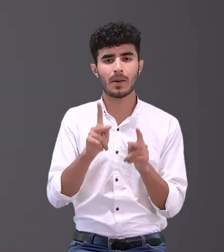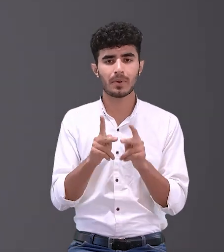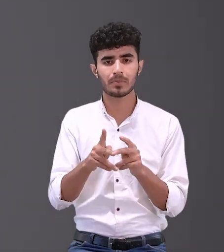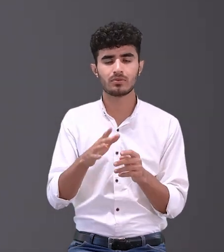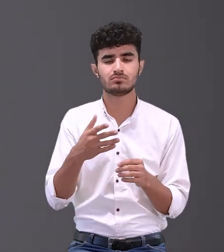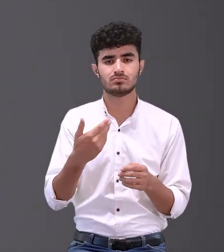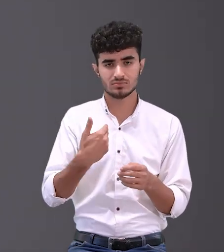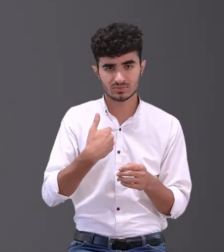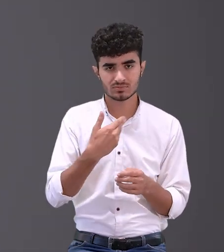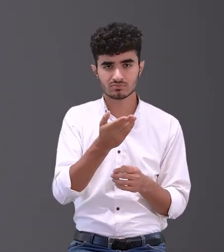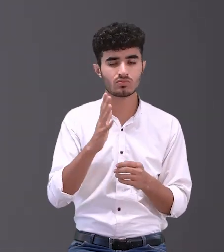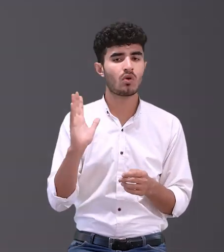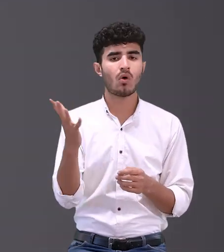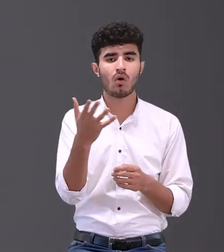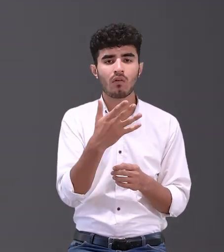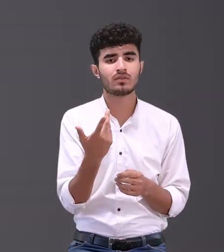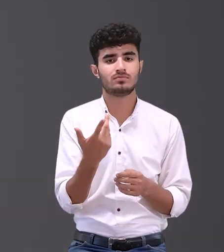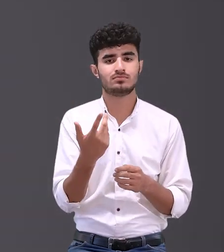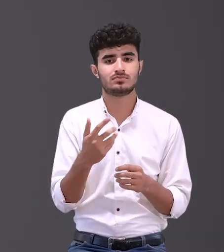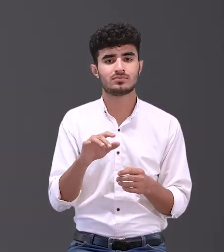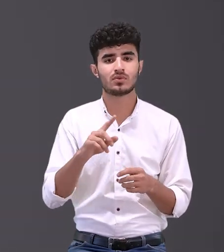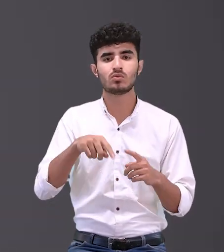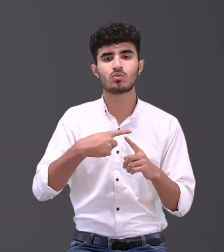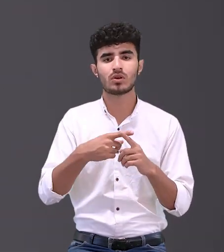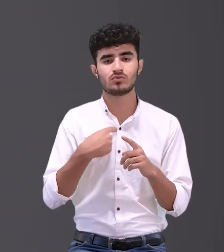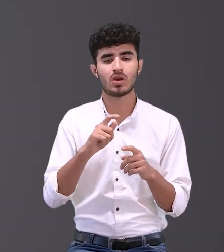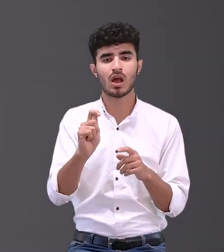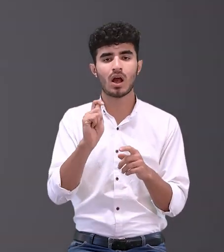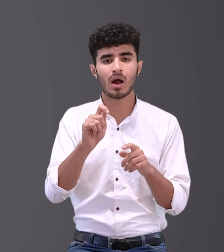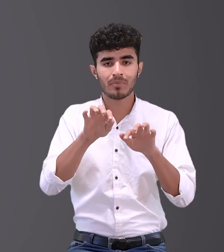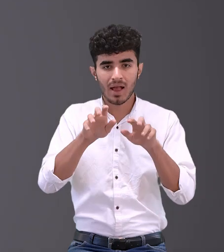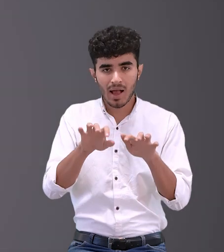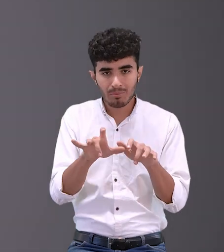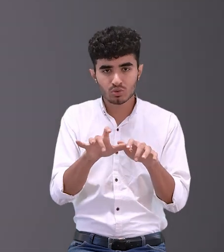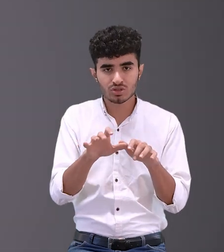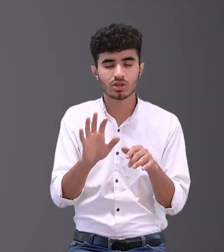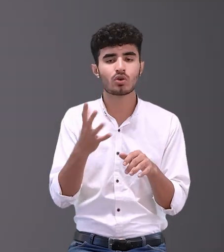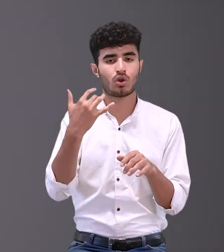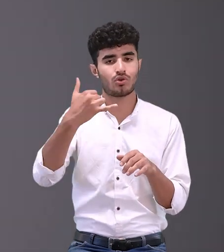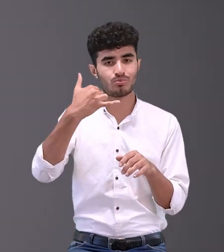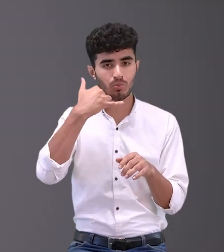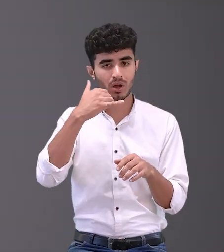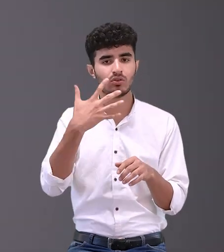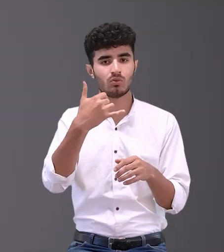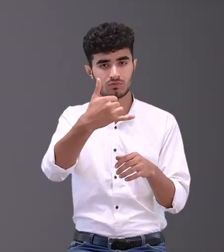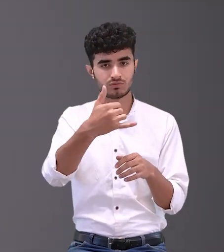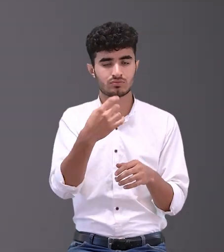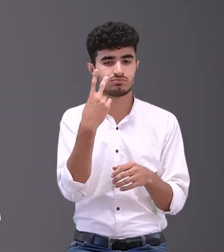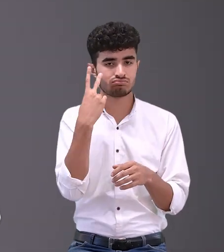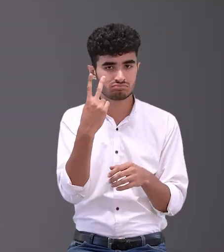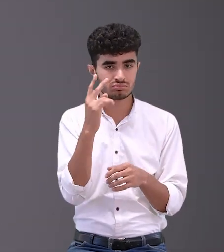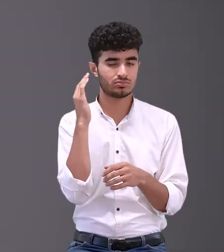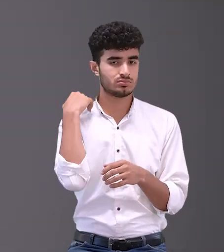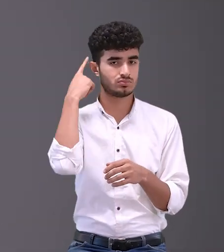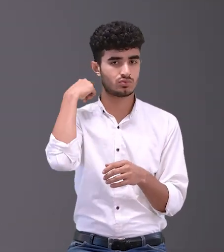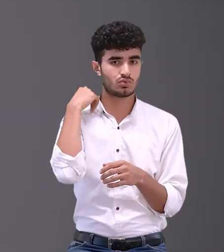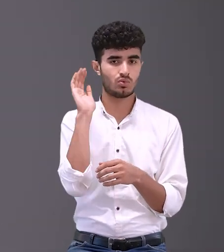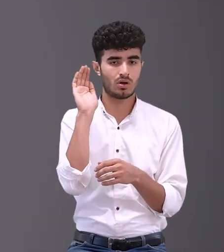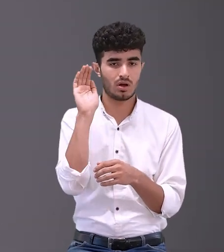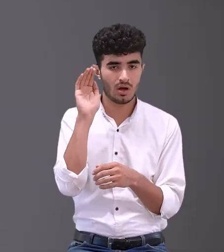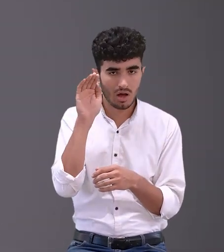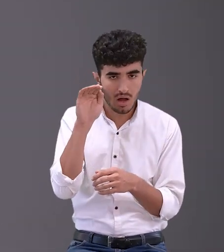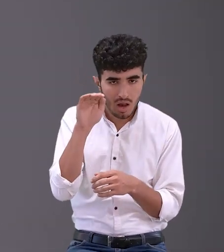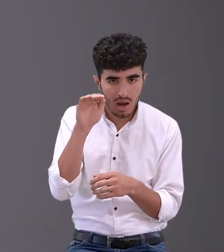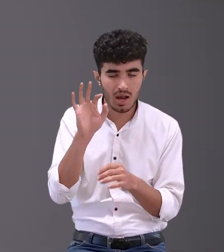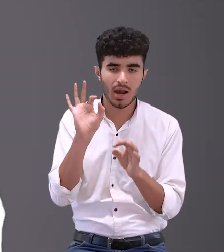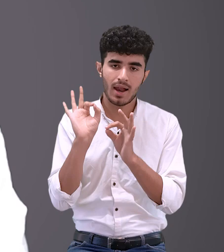pretty much everybody, all of us, we tend to kind of hunch over and round our shoulders, or sometimes we love